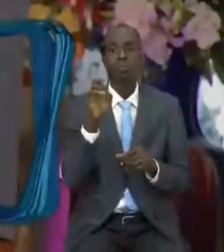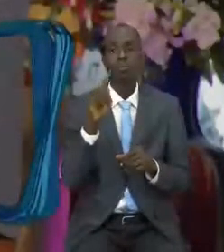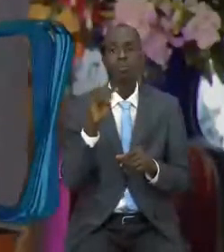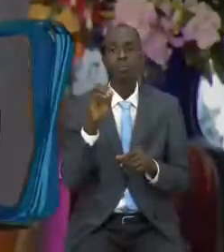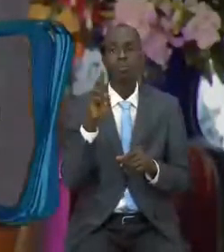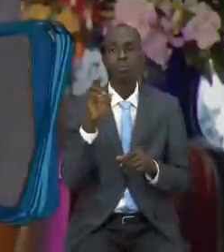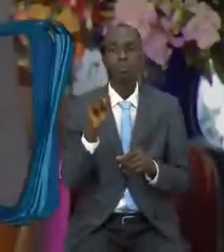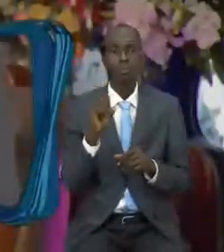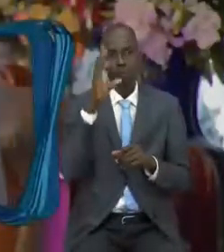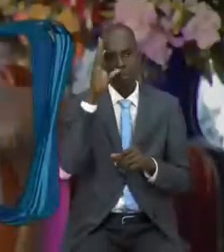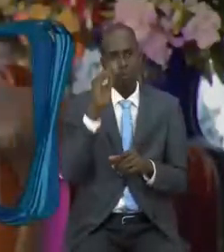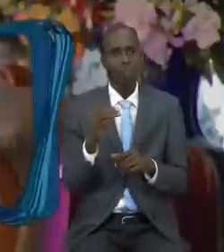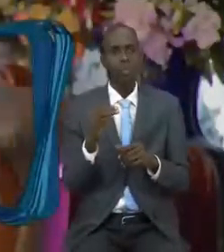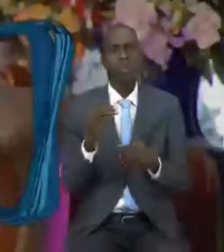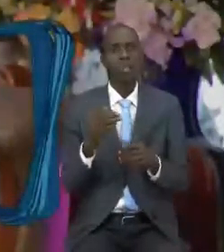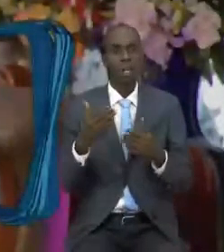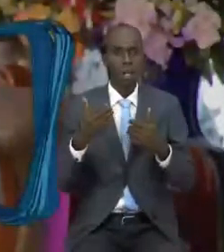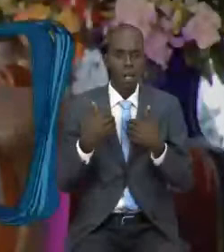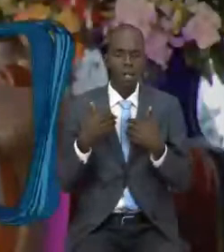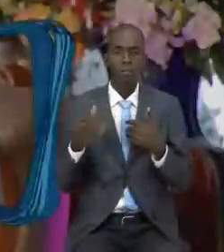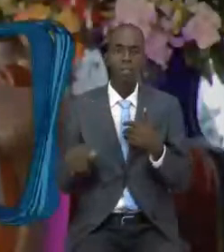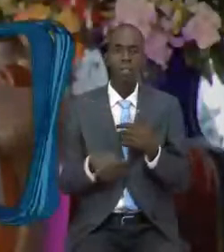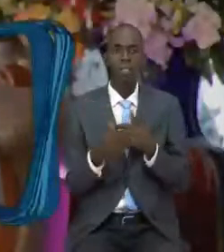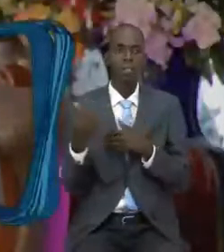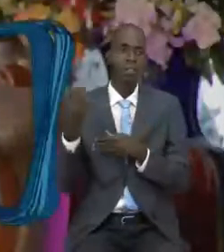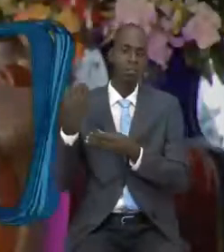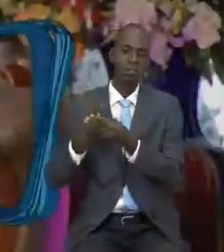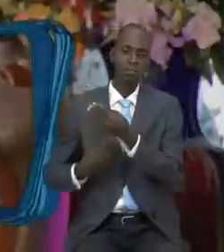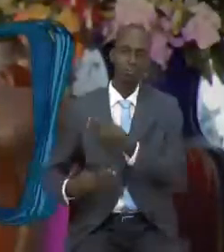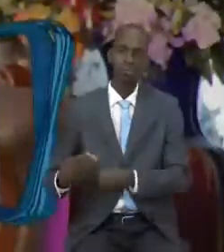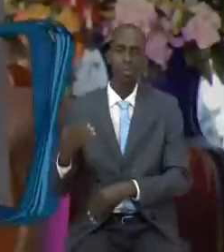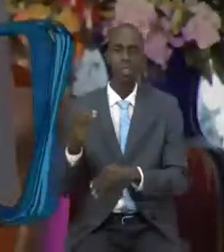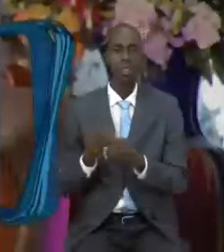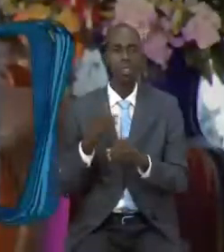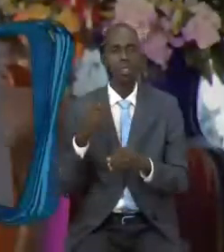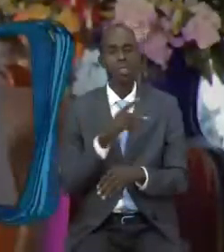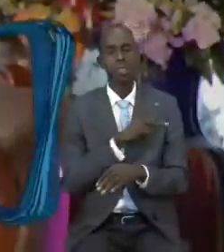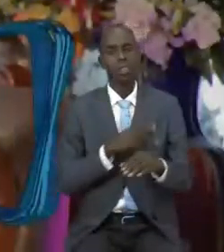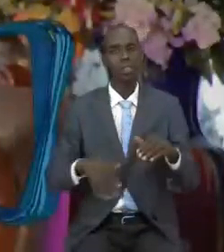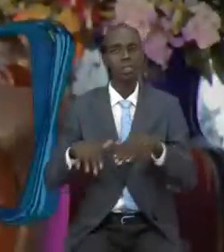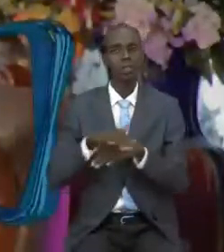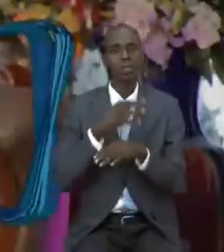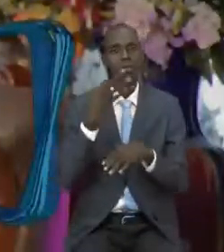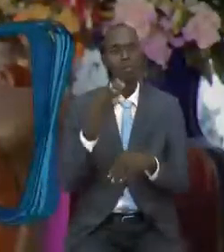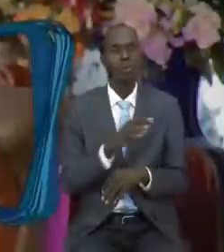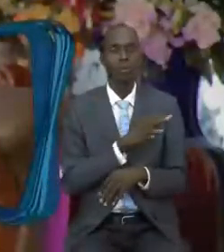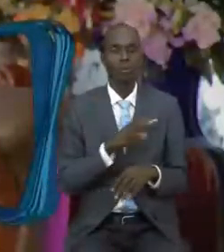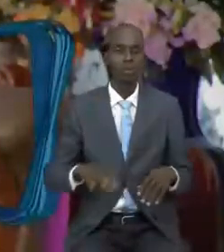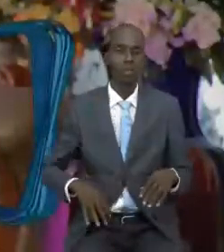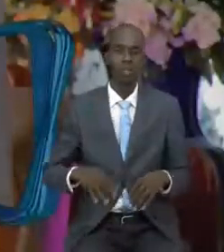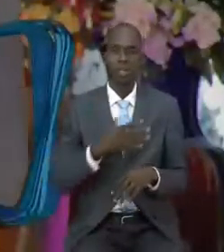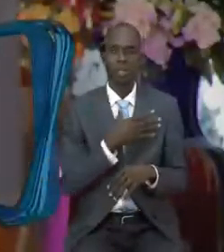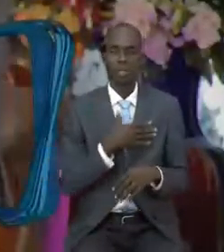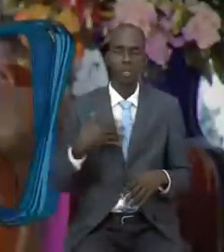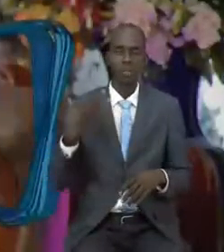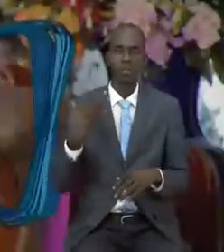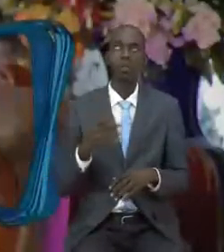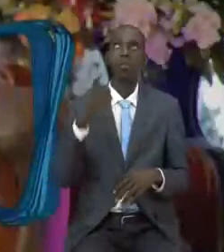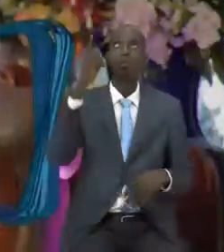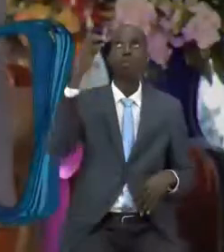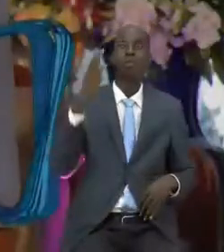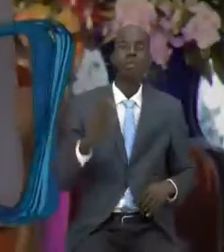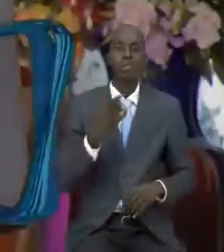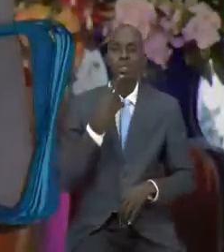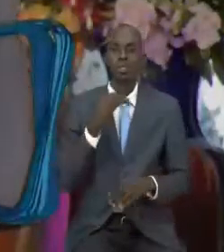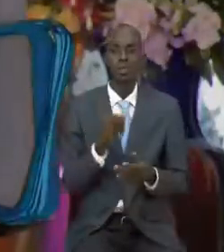any inheritance in the kingdom of Christ and of God. Then in verse 6, it tells us, let